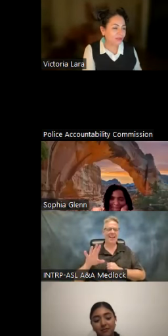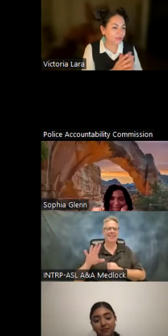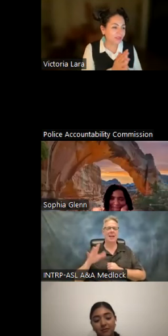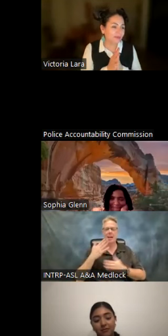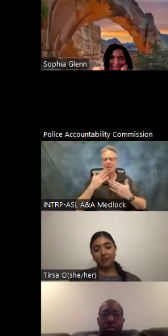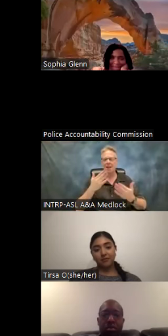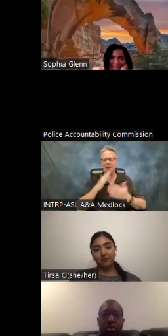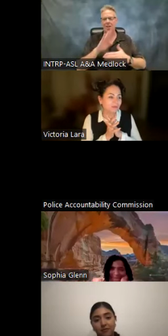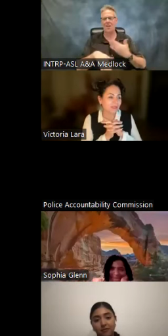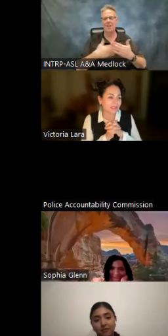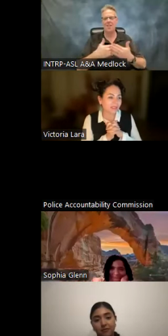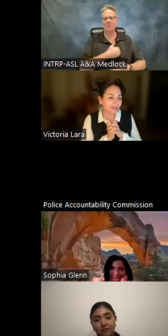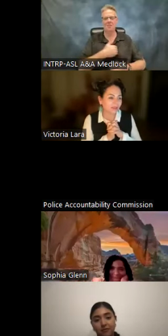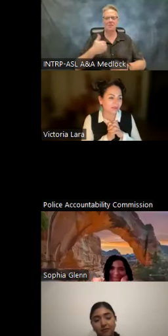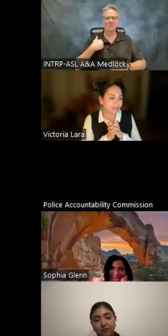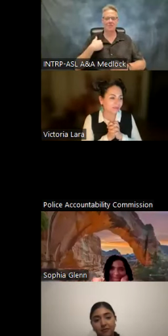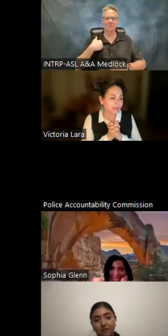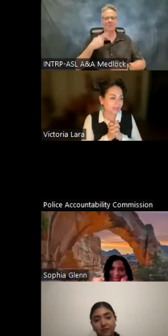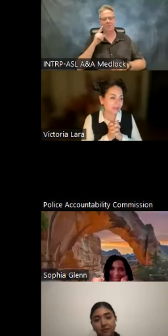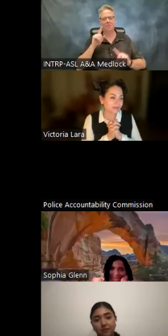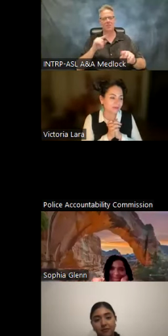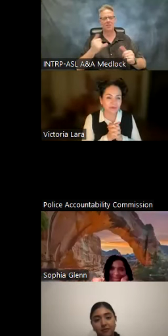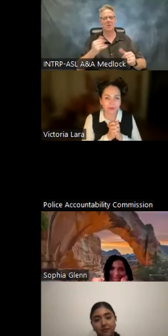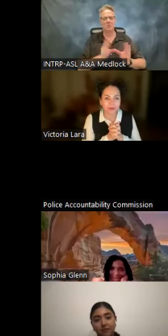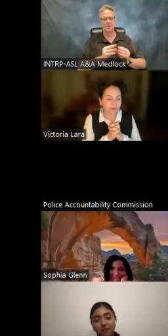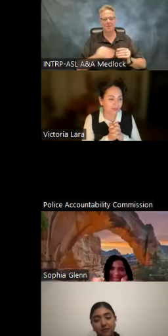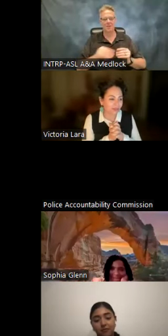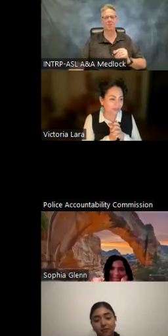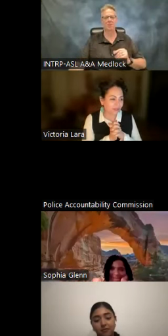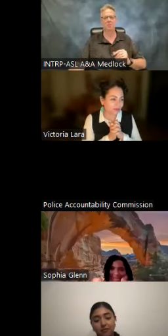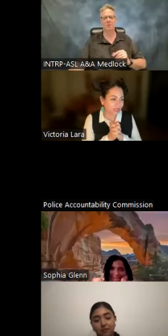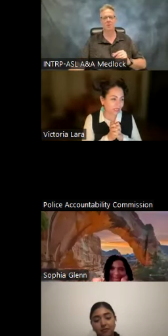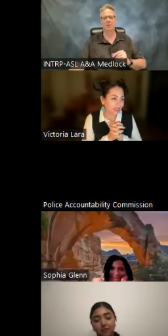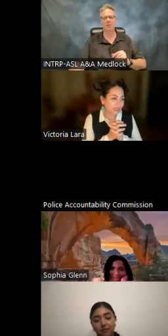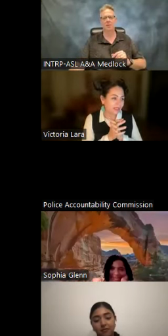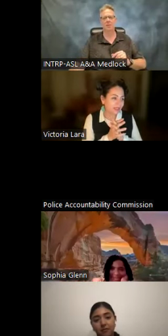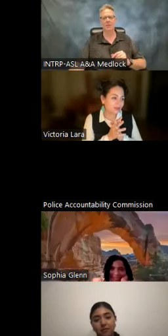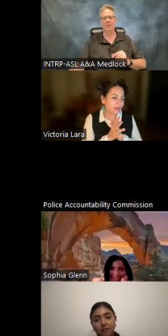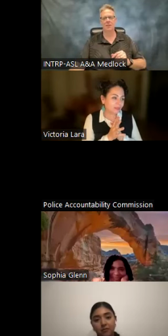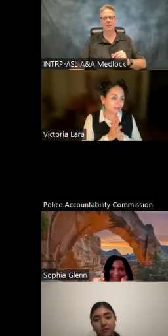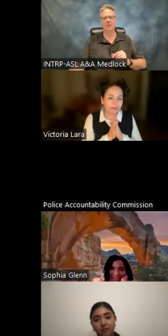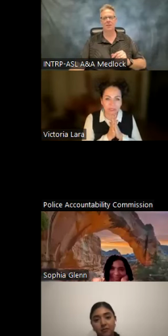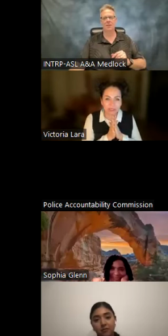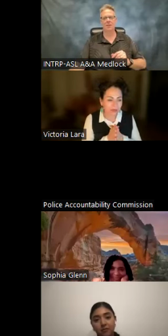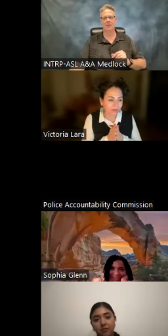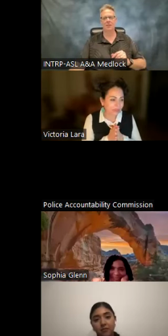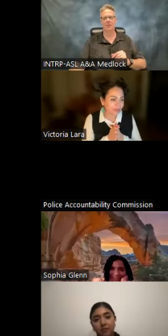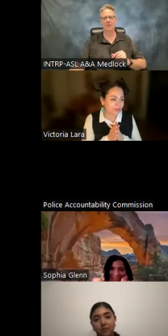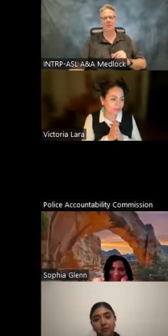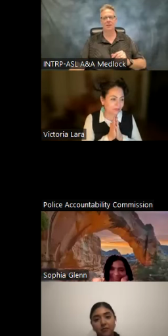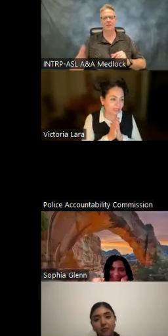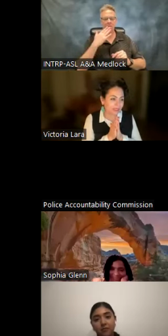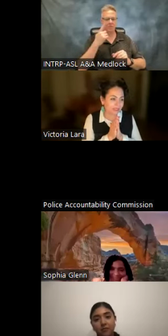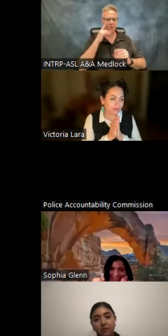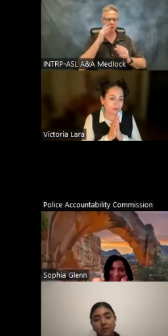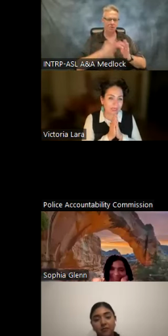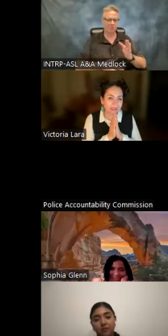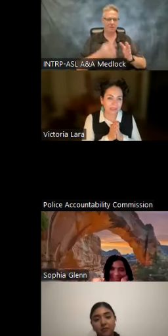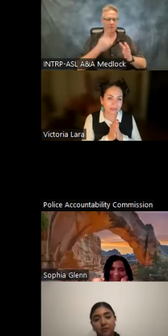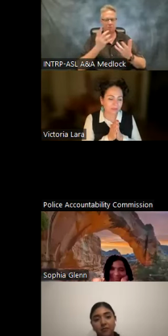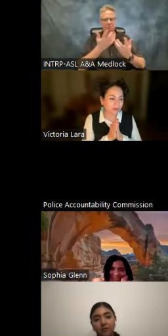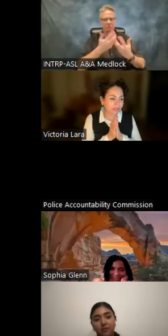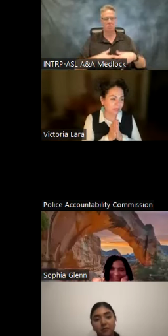Thank you to all the members who attended today's meeting and for your contributions today. Thank you also to the interpreters to make this